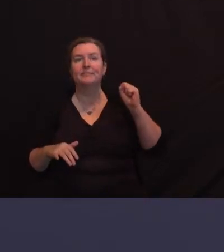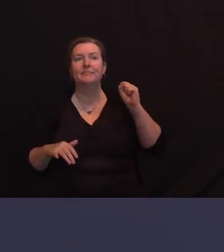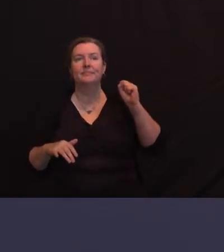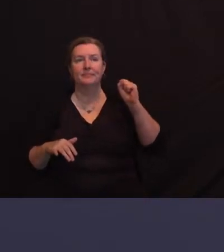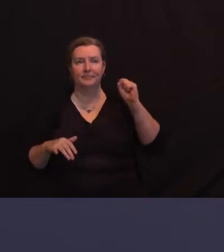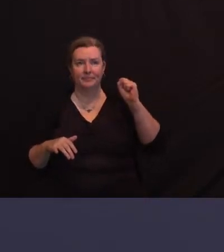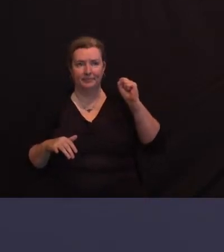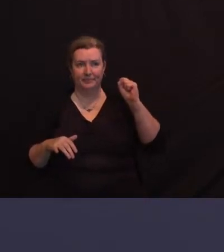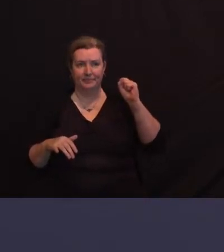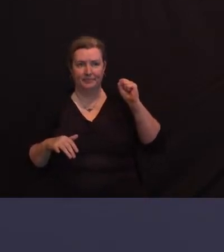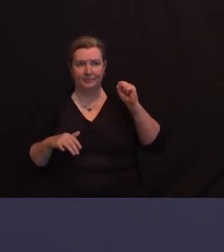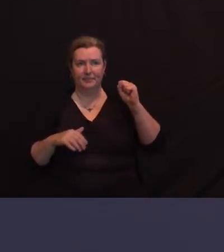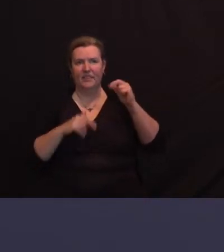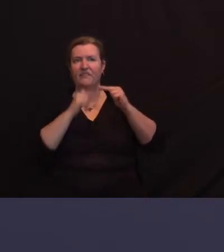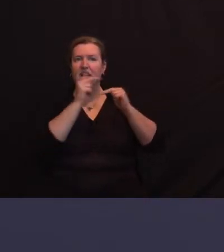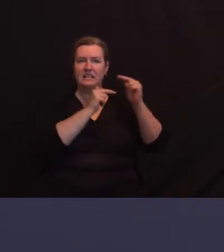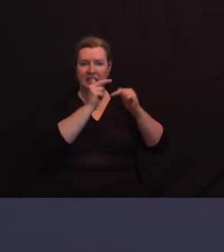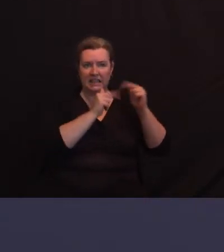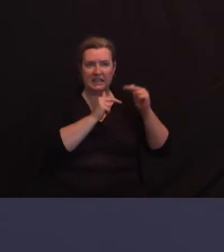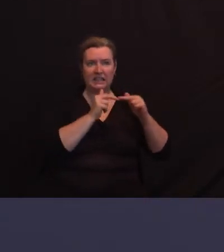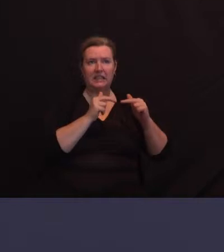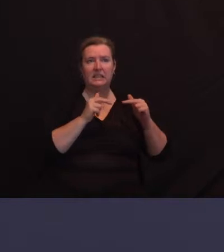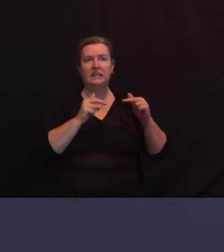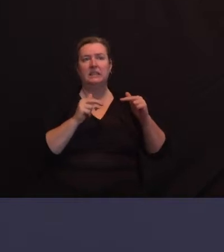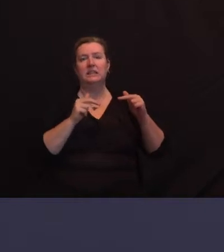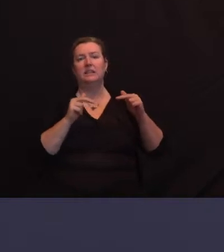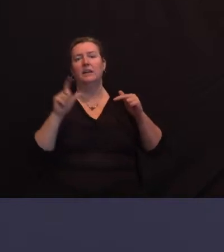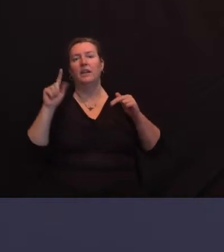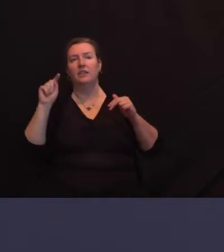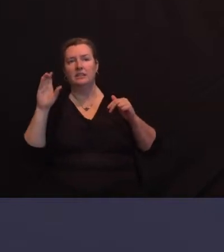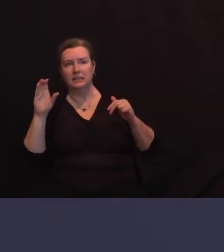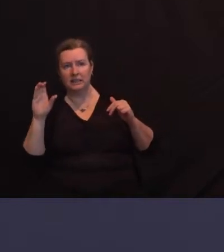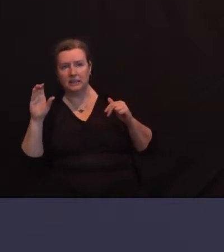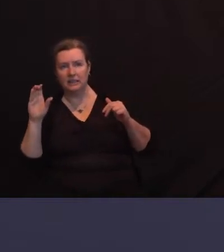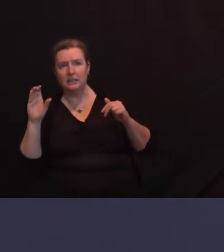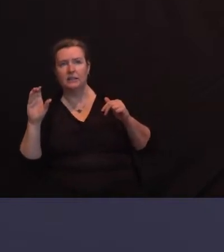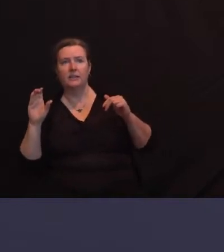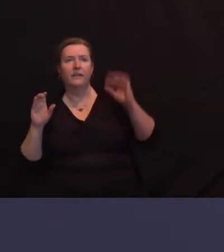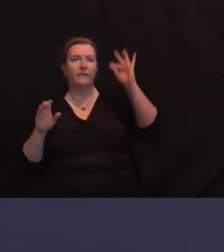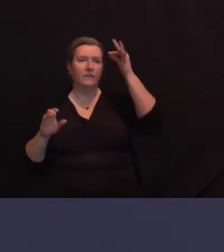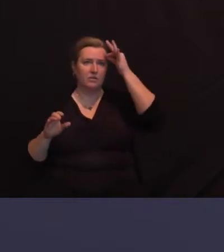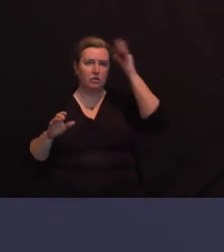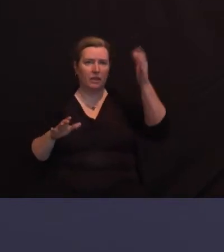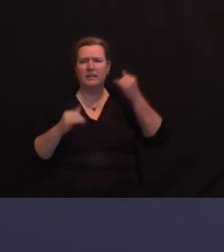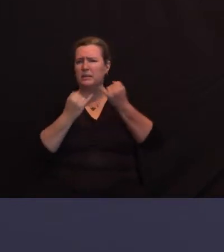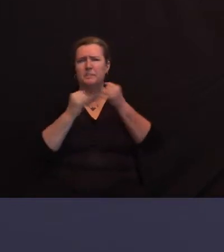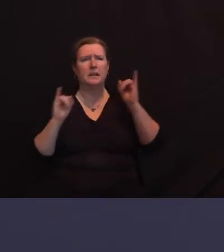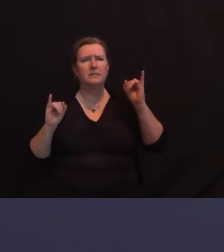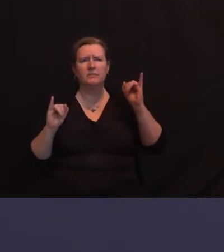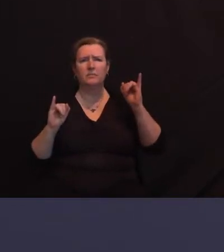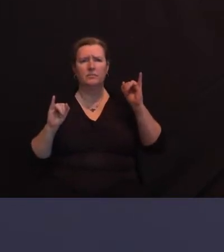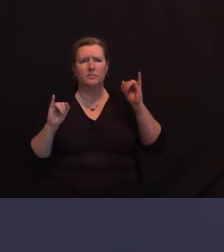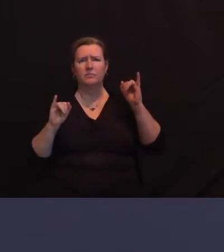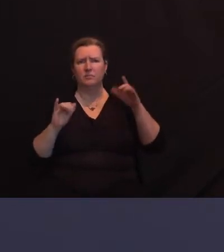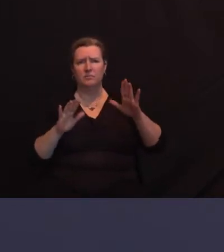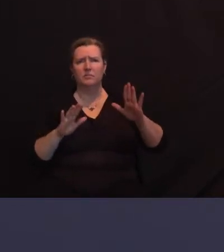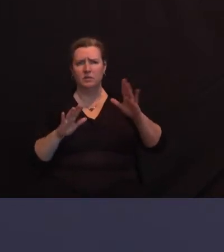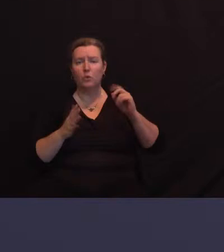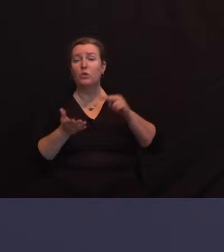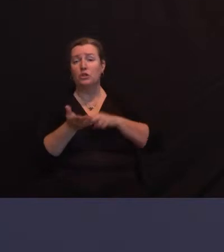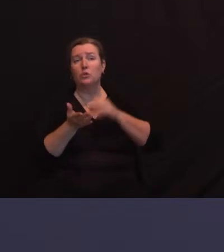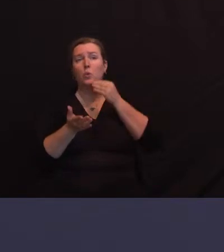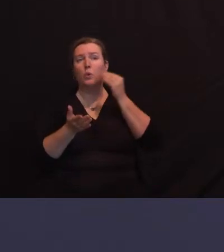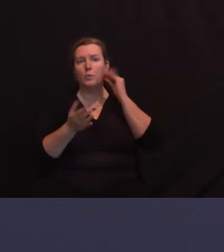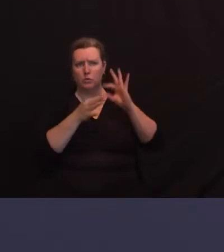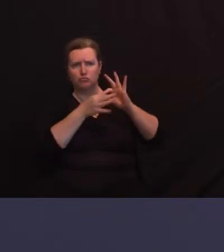under the federal program, and we'll also activate their independent pharmacies that they are in relationship with right now